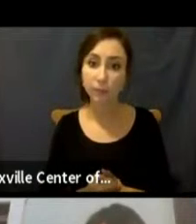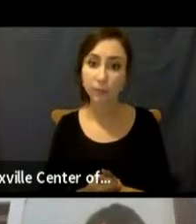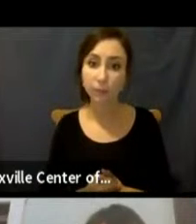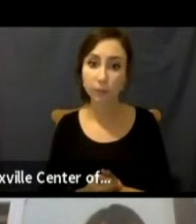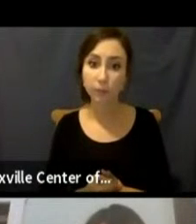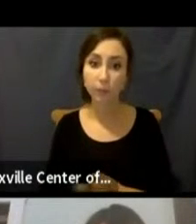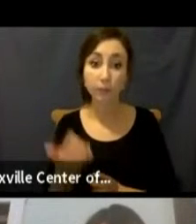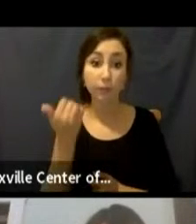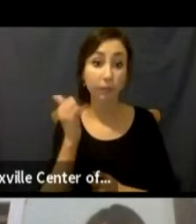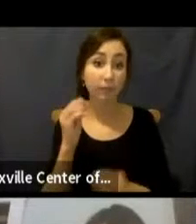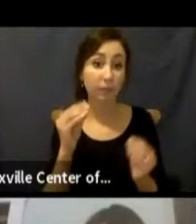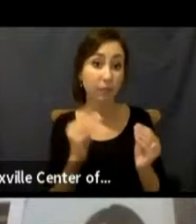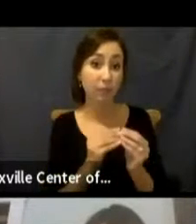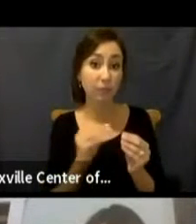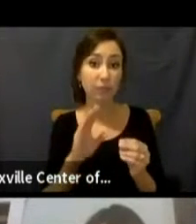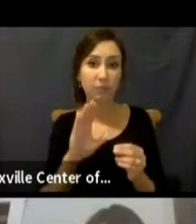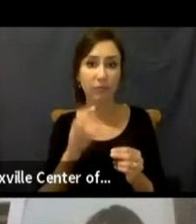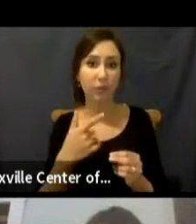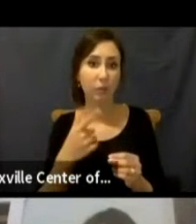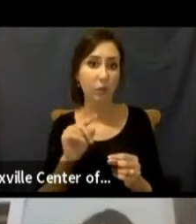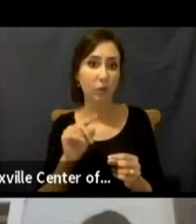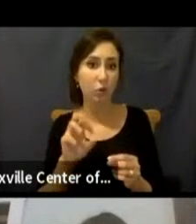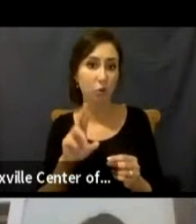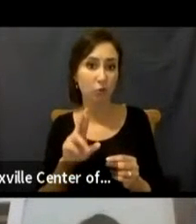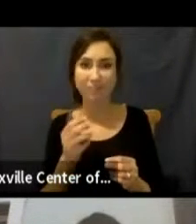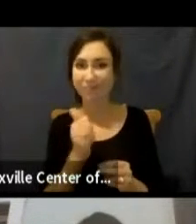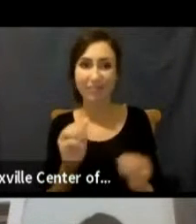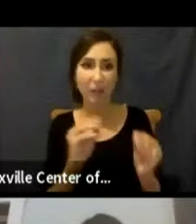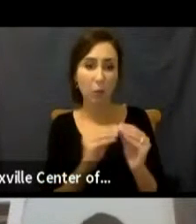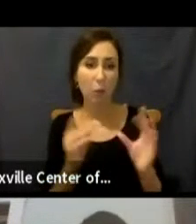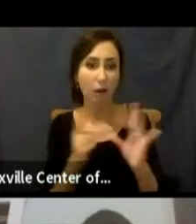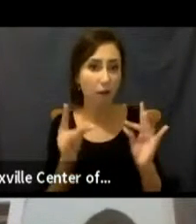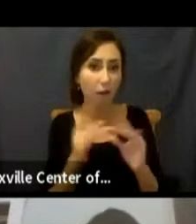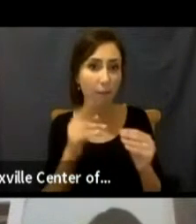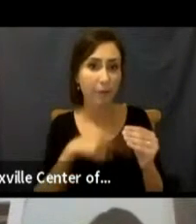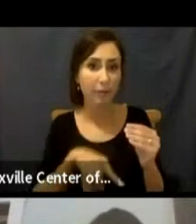Any other comments on the proposed